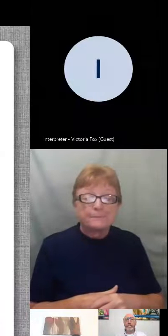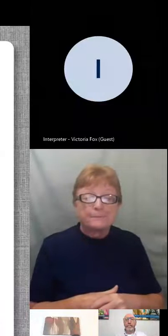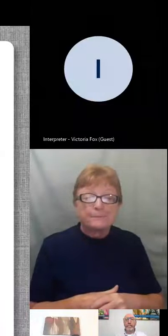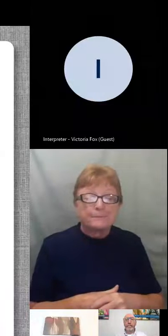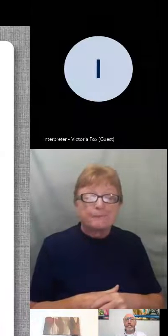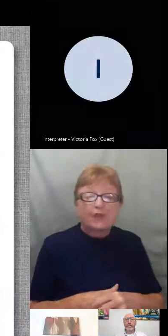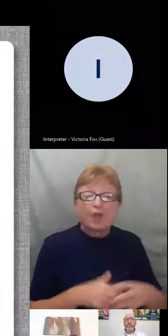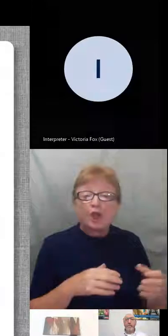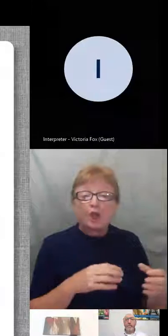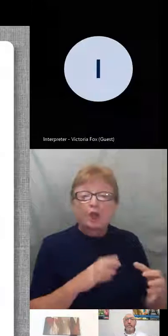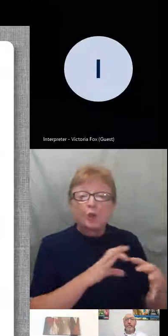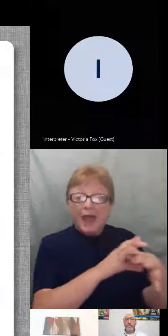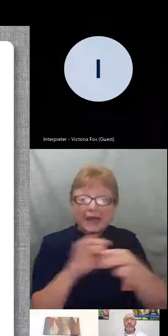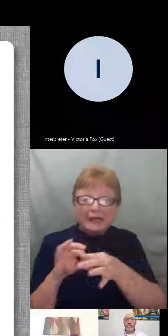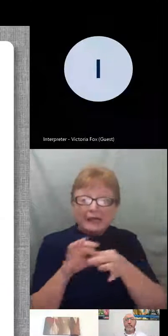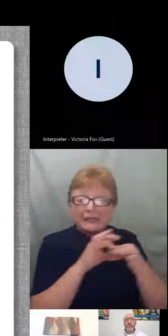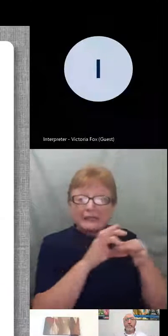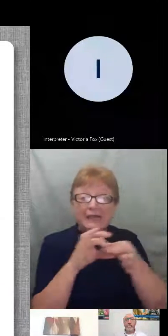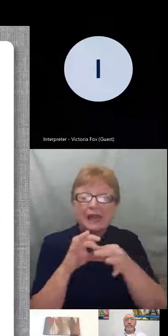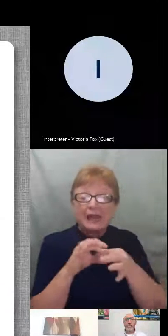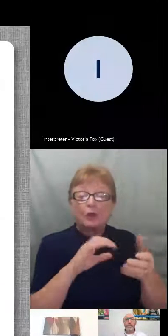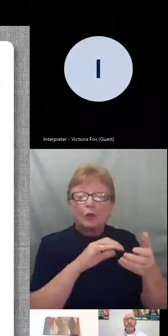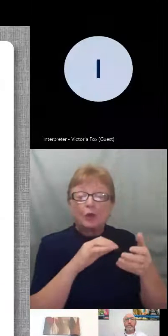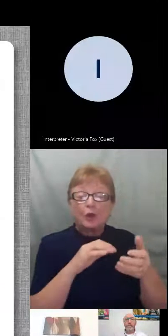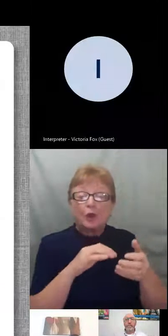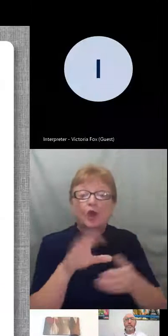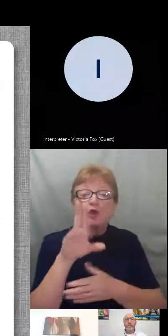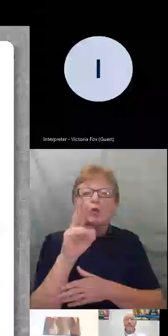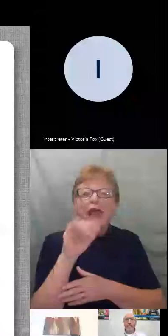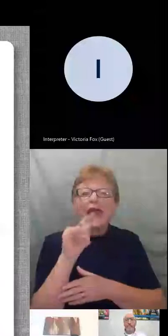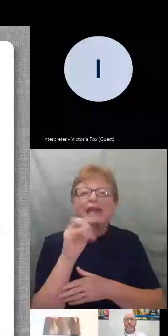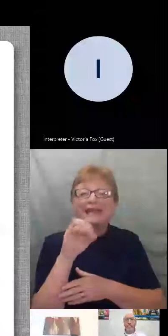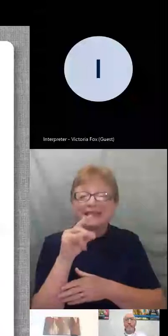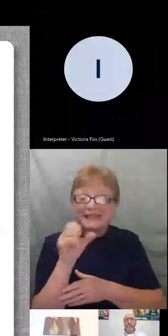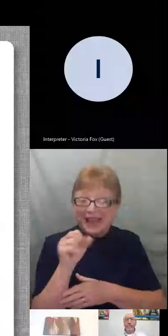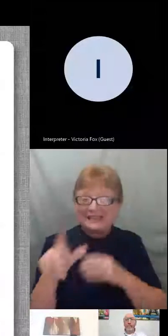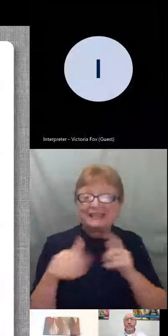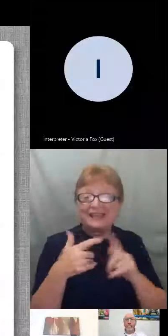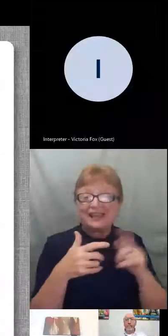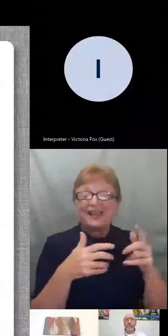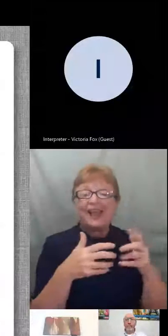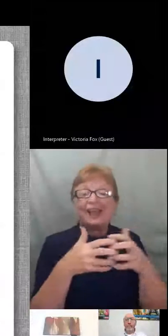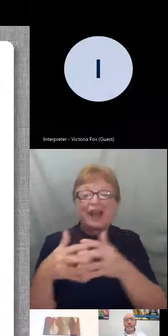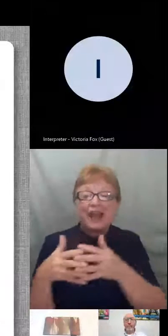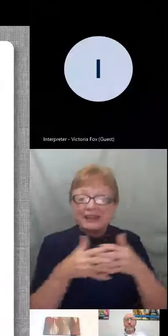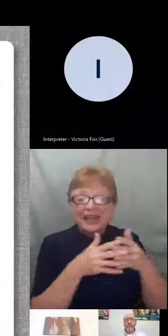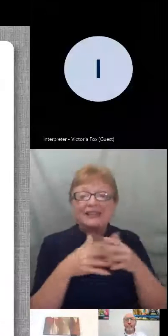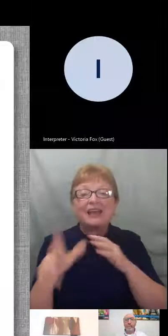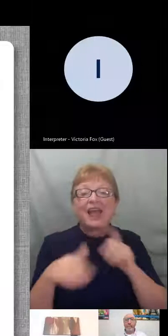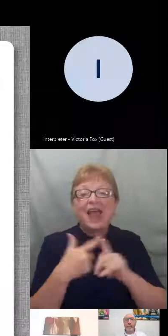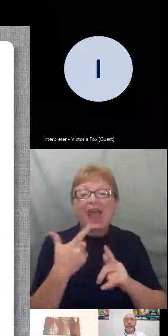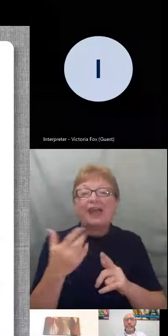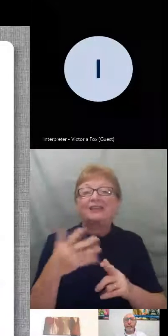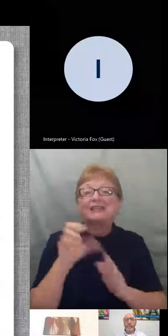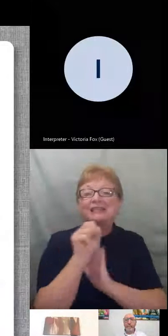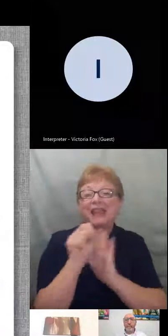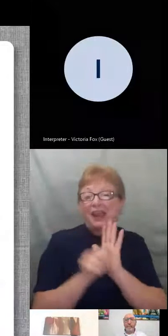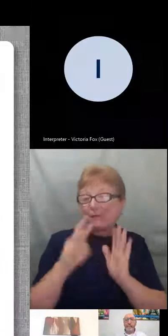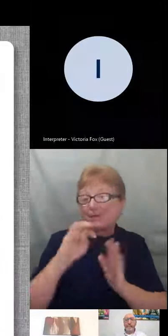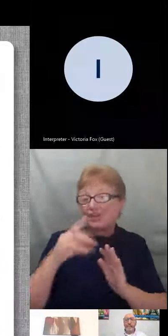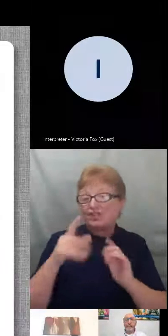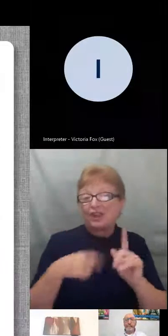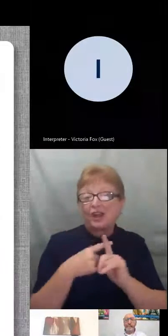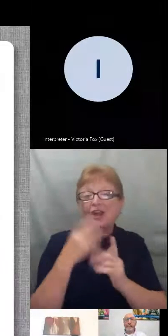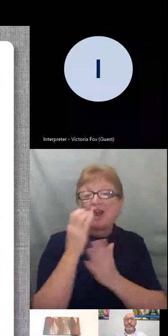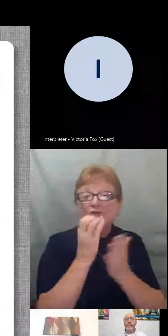The United States and State of Michigan Constitution guarantees every U.S. citizen aged 18